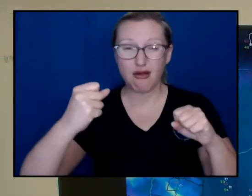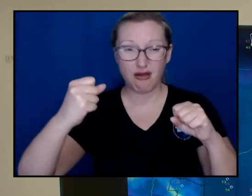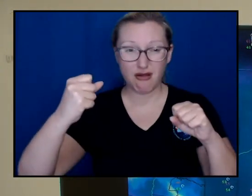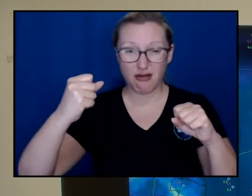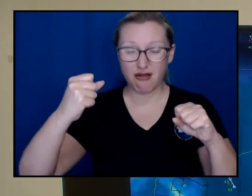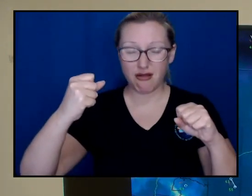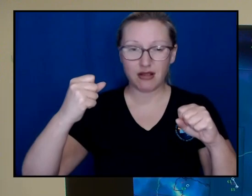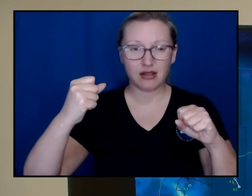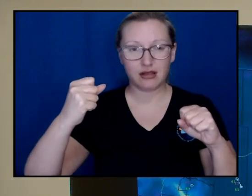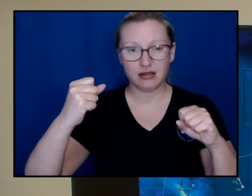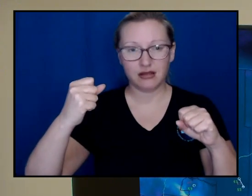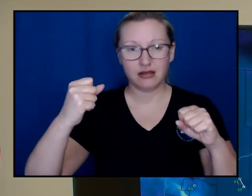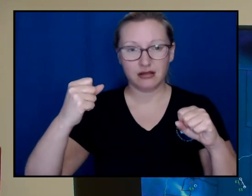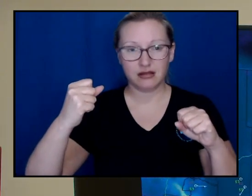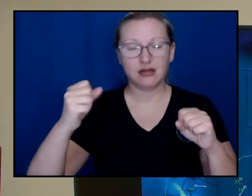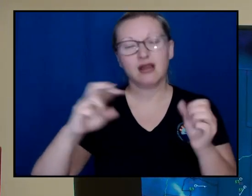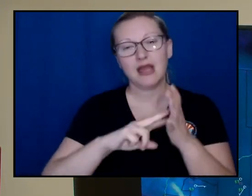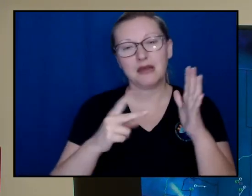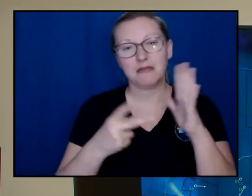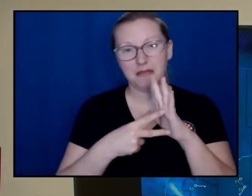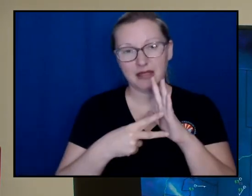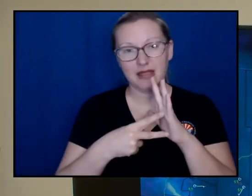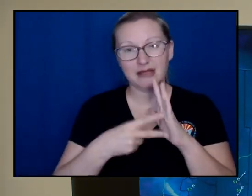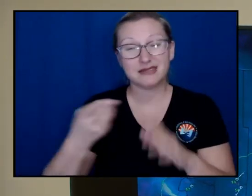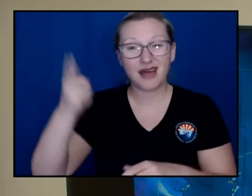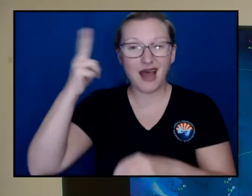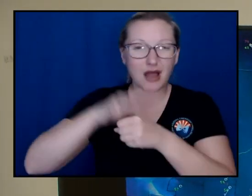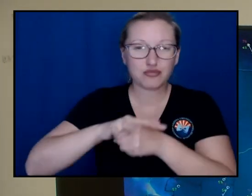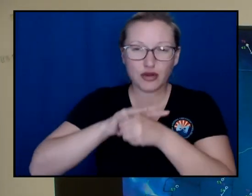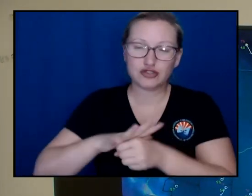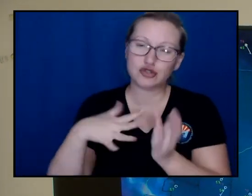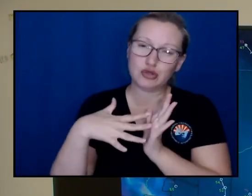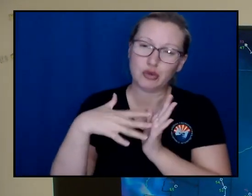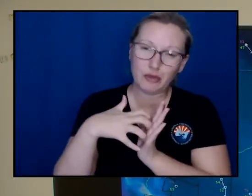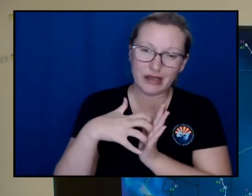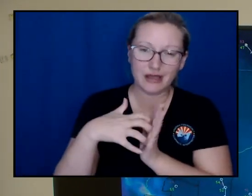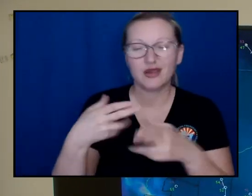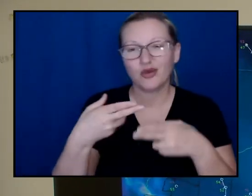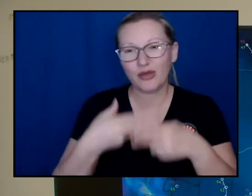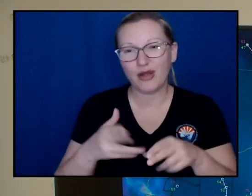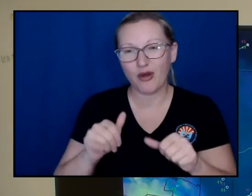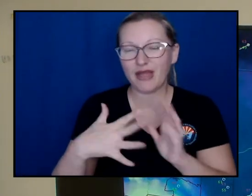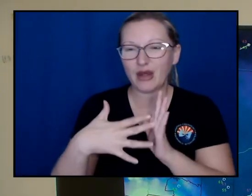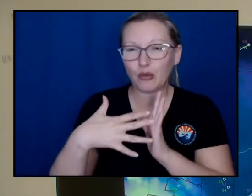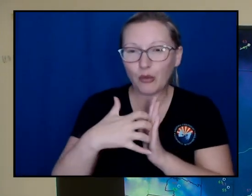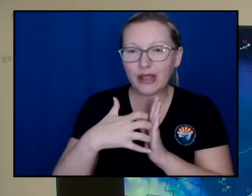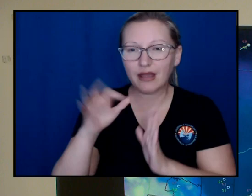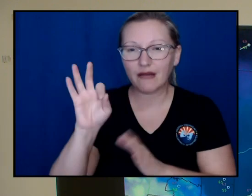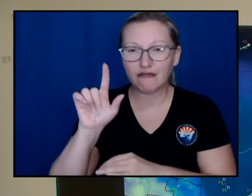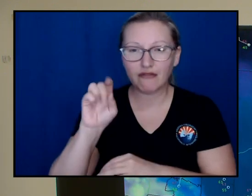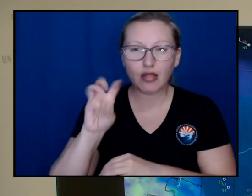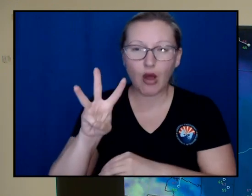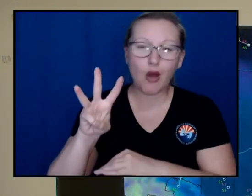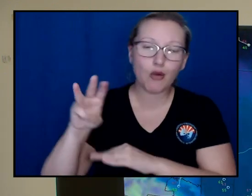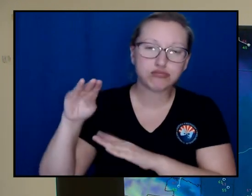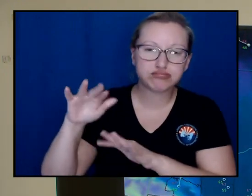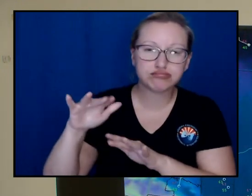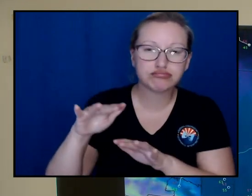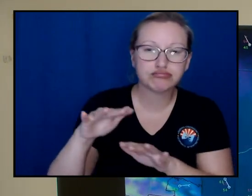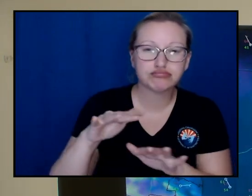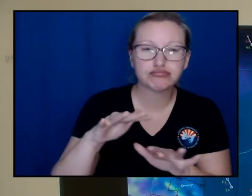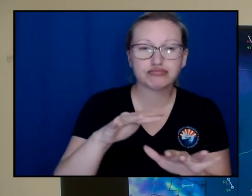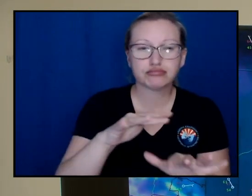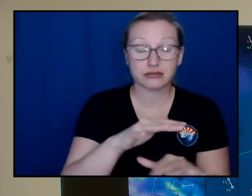for that to be a lot weaker. So we call that very weakened flow aloft. That is why these thunderstorms